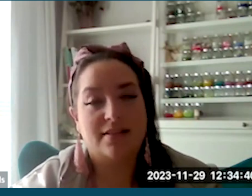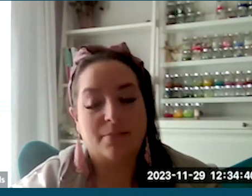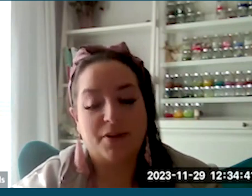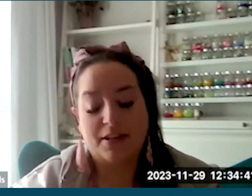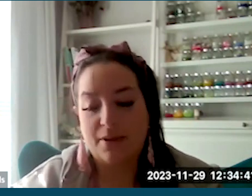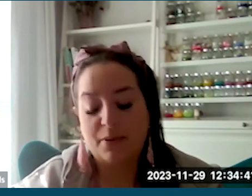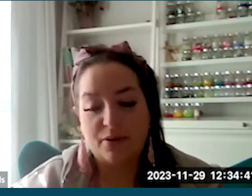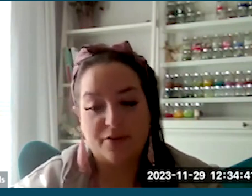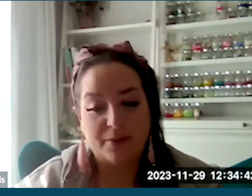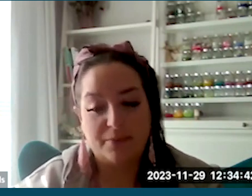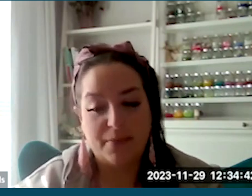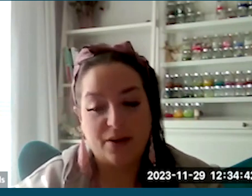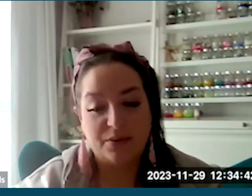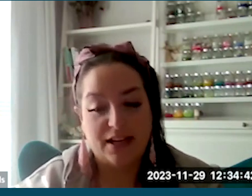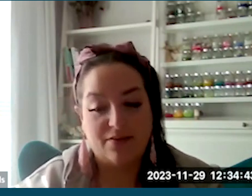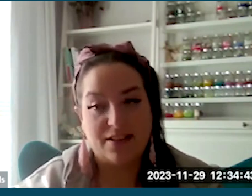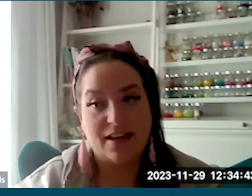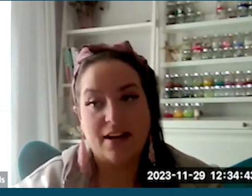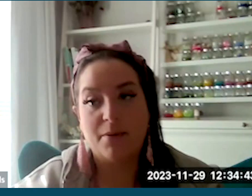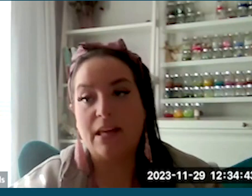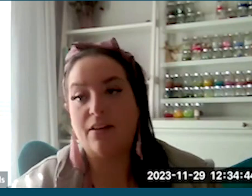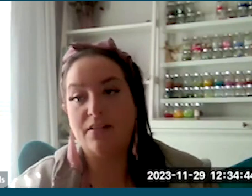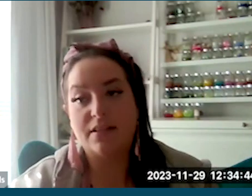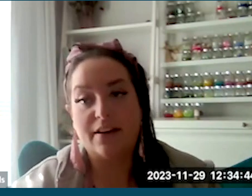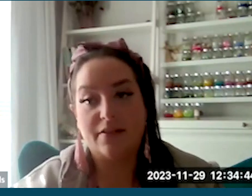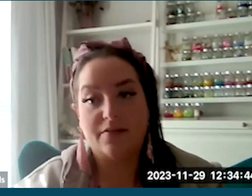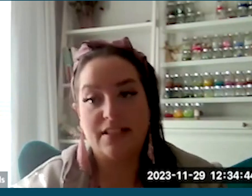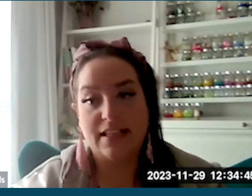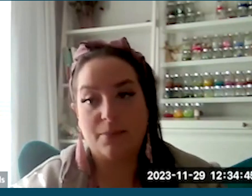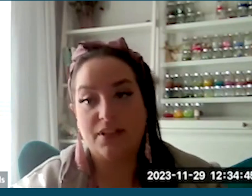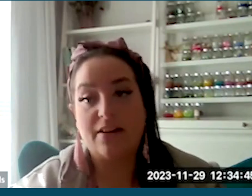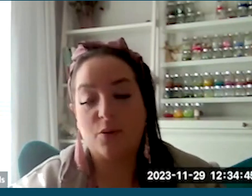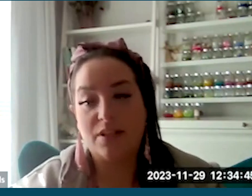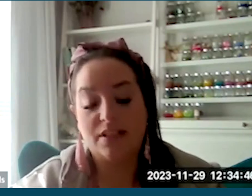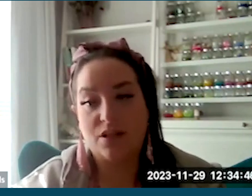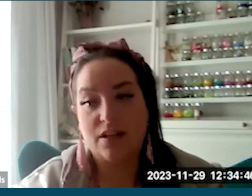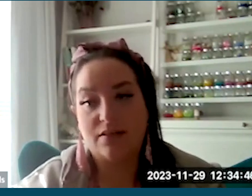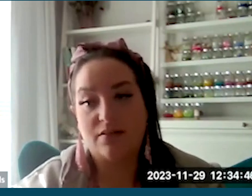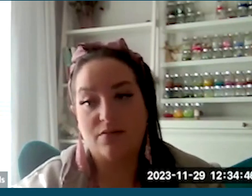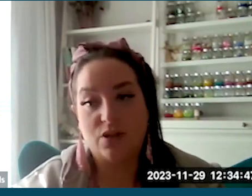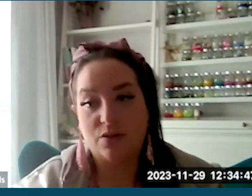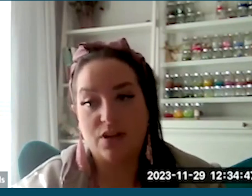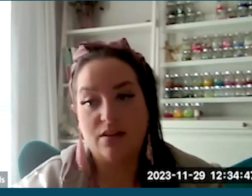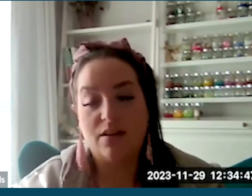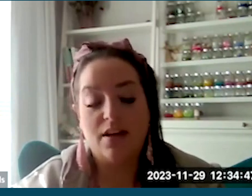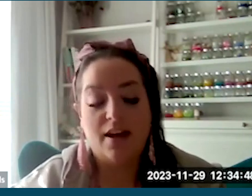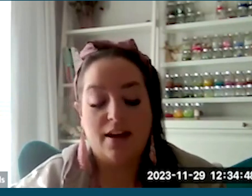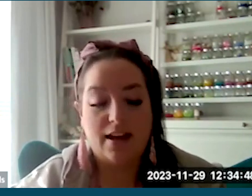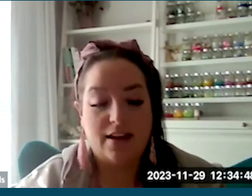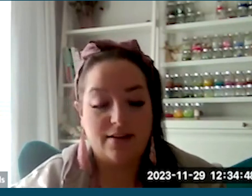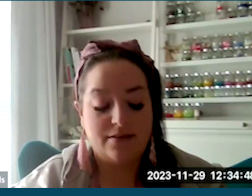And an example that I'm going to pull from my own life is I am a parent of disabled Afro-Indigenous